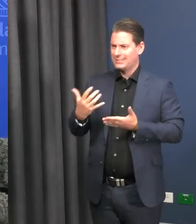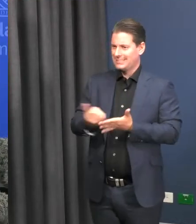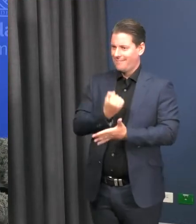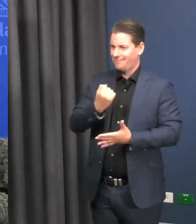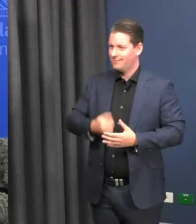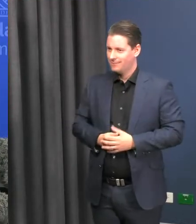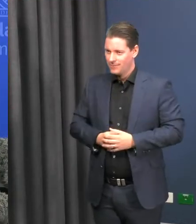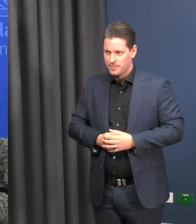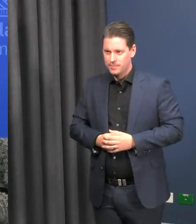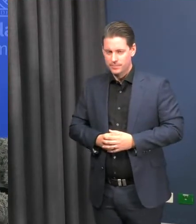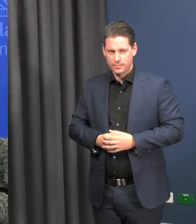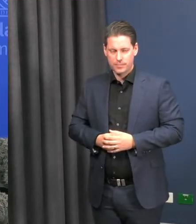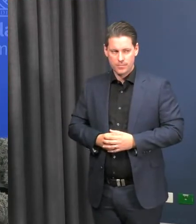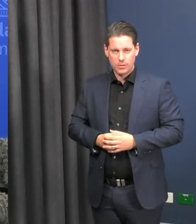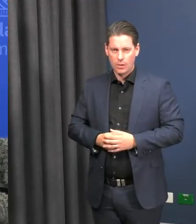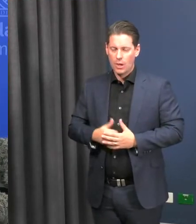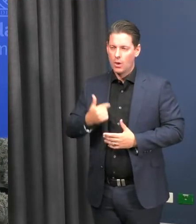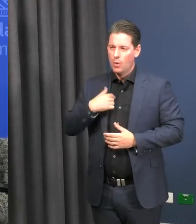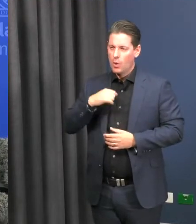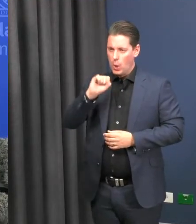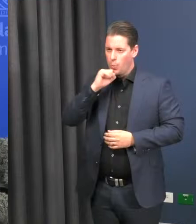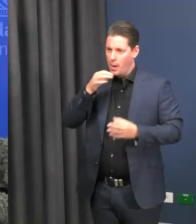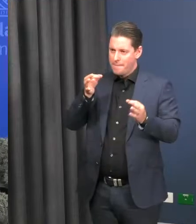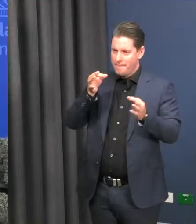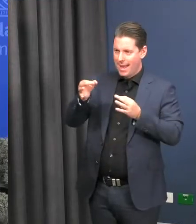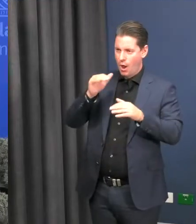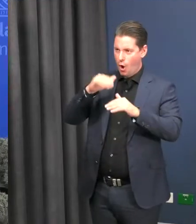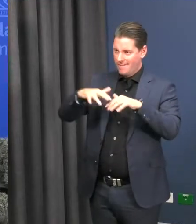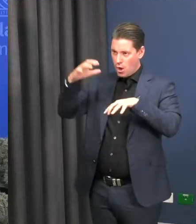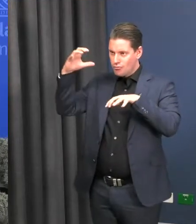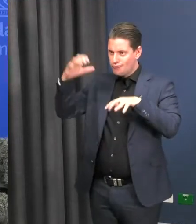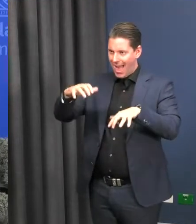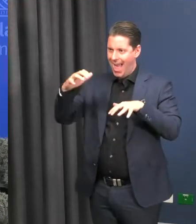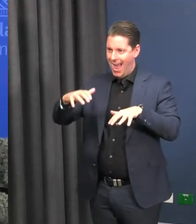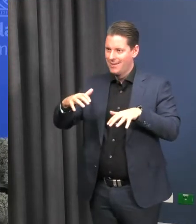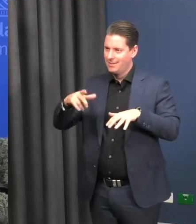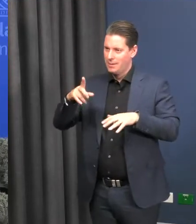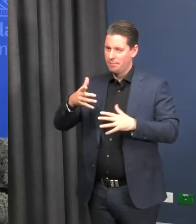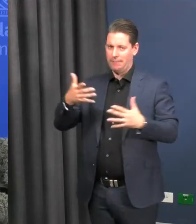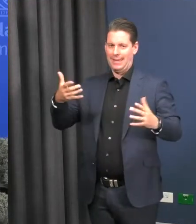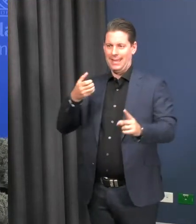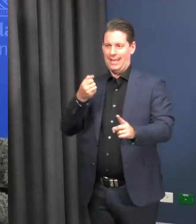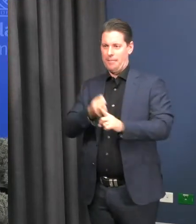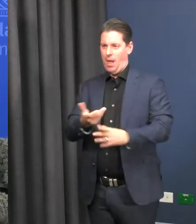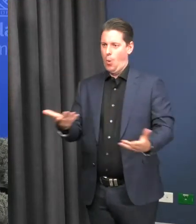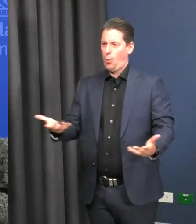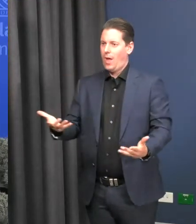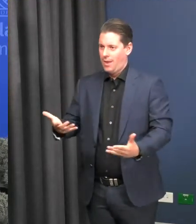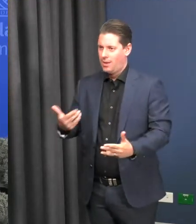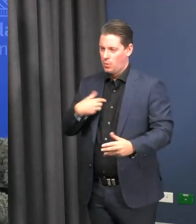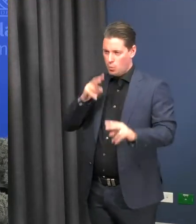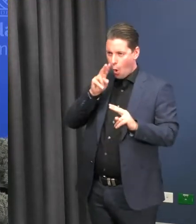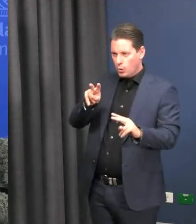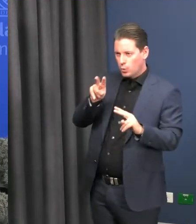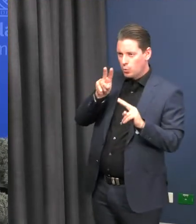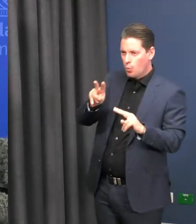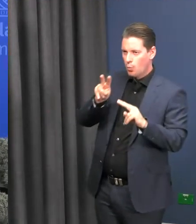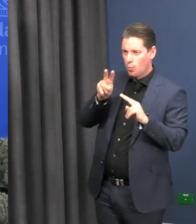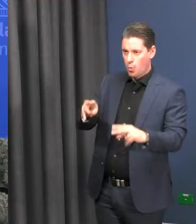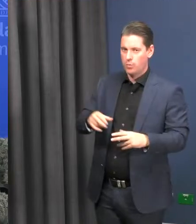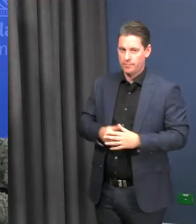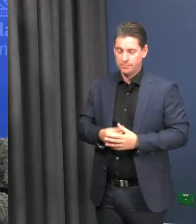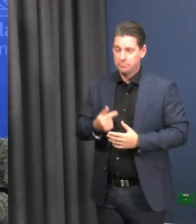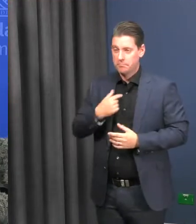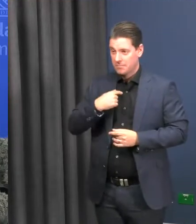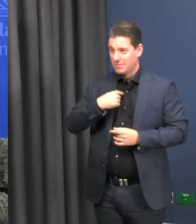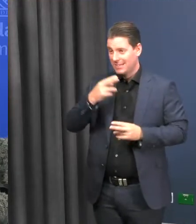also continue modelling and planning regarding the extensive rainfall that we're expecting as part of this event, and we are expecting